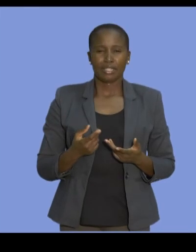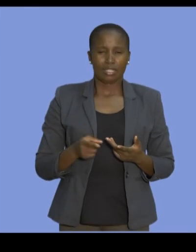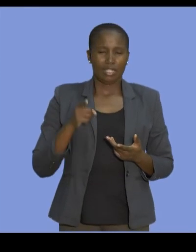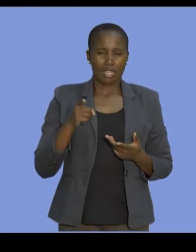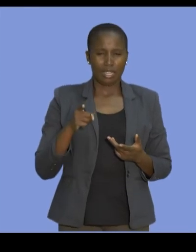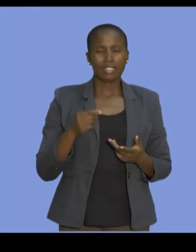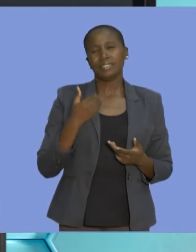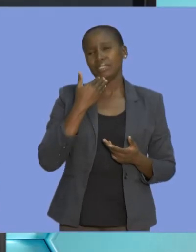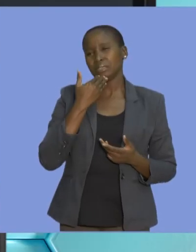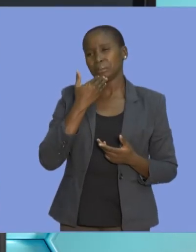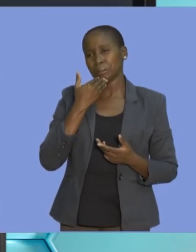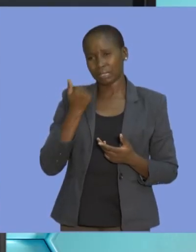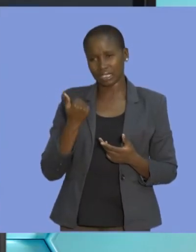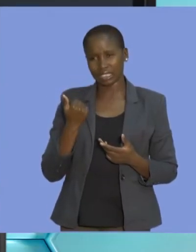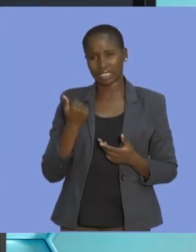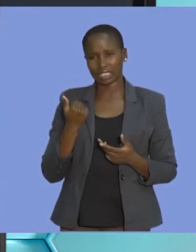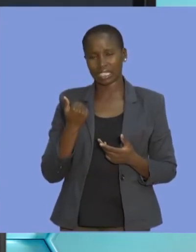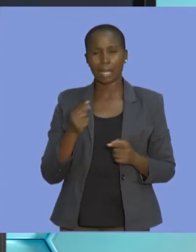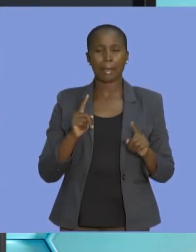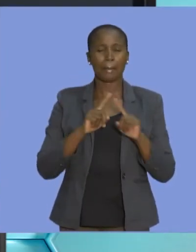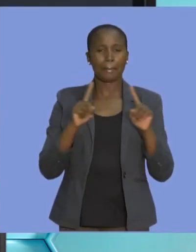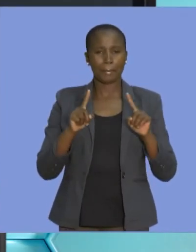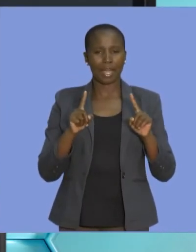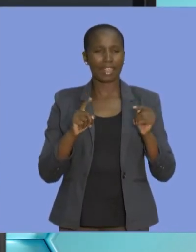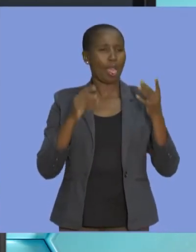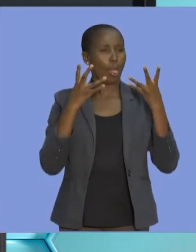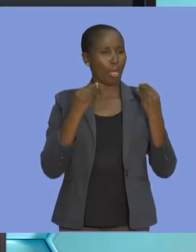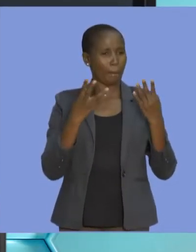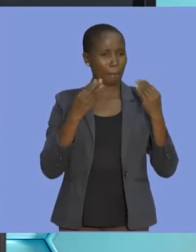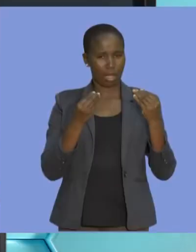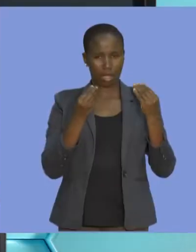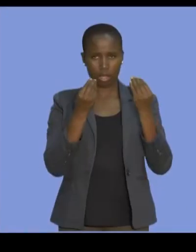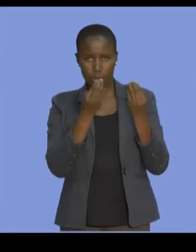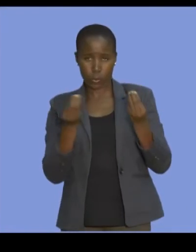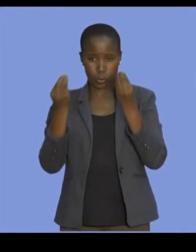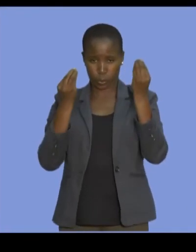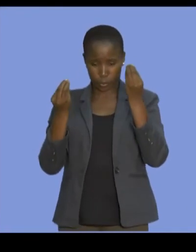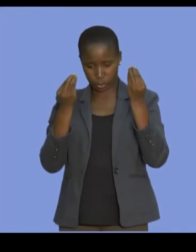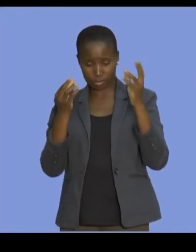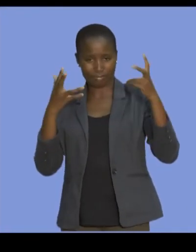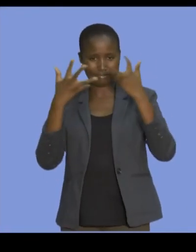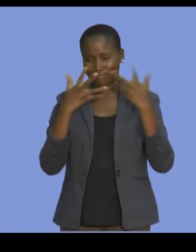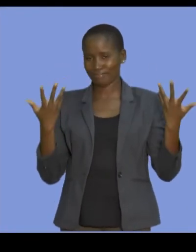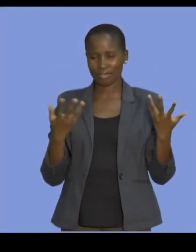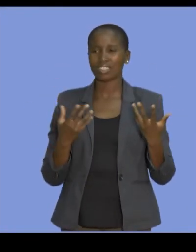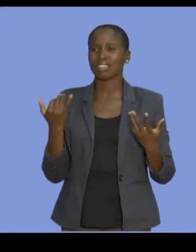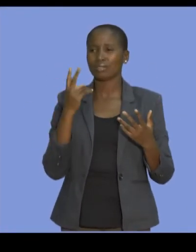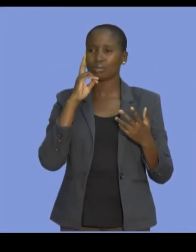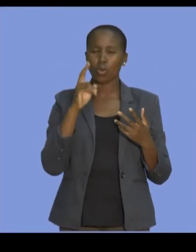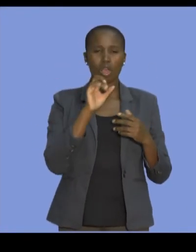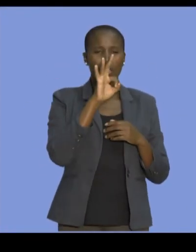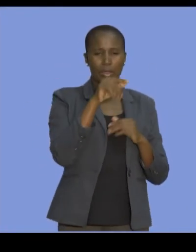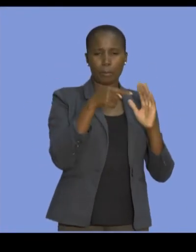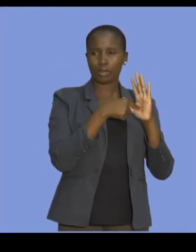biggest. I mean, it doesn't fit within that data set in terms of population. You look at it, 3.6 million,